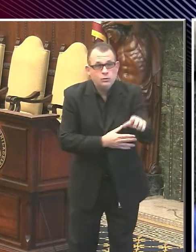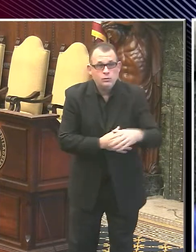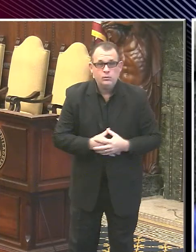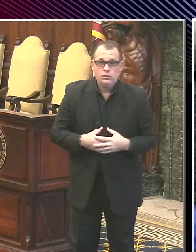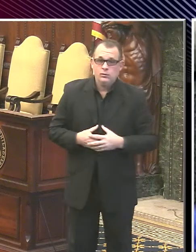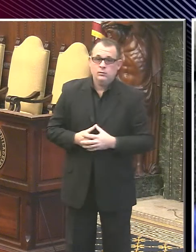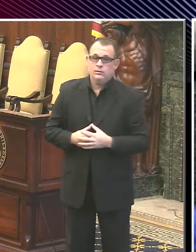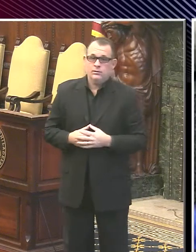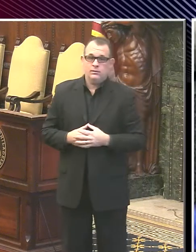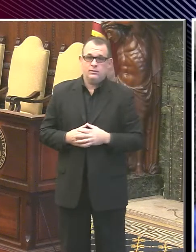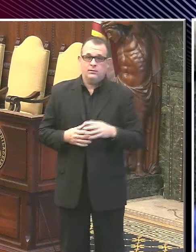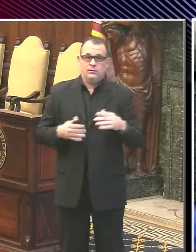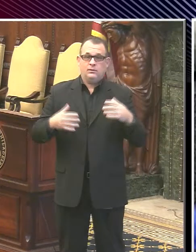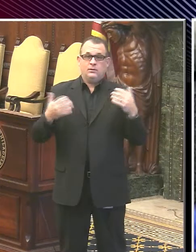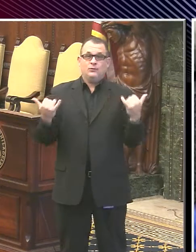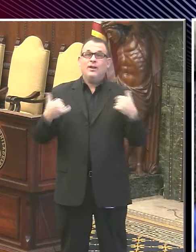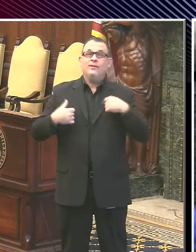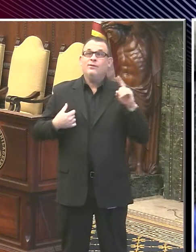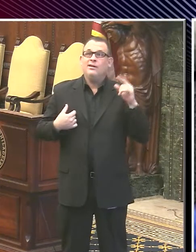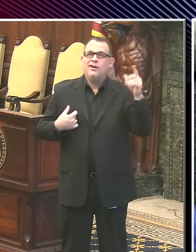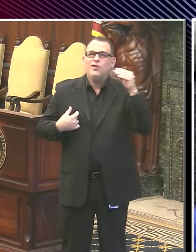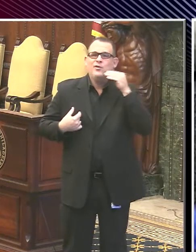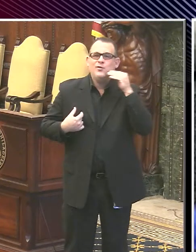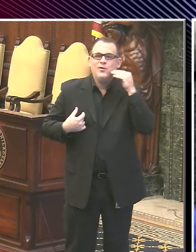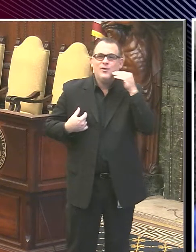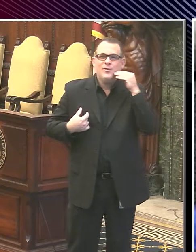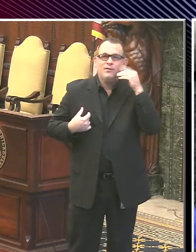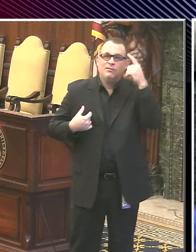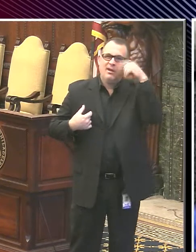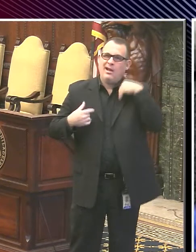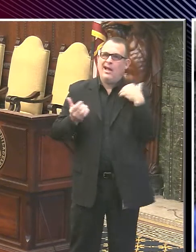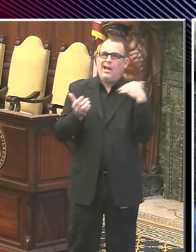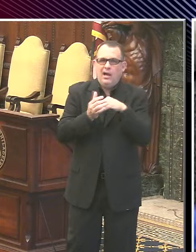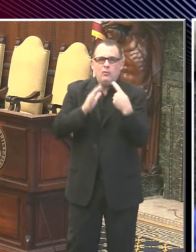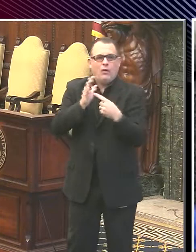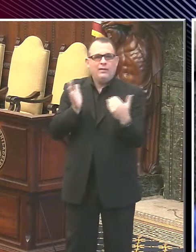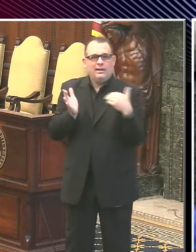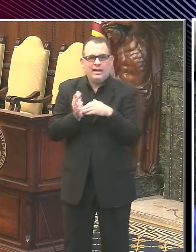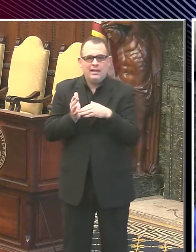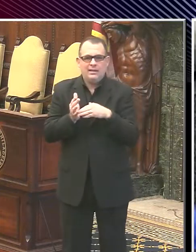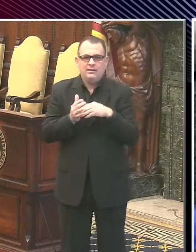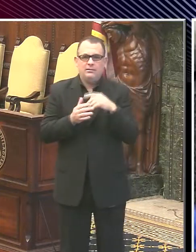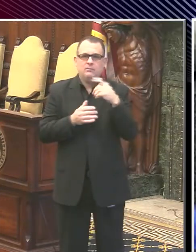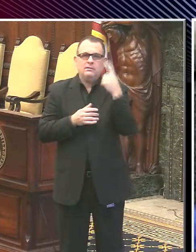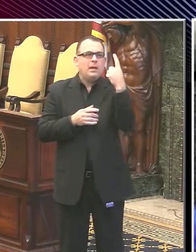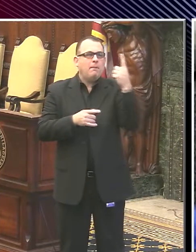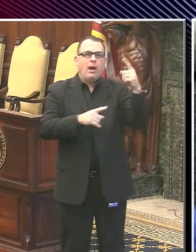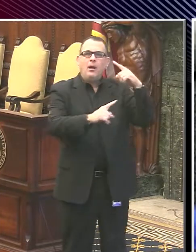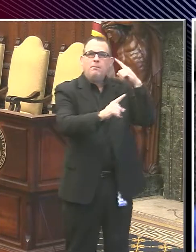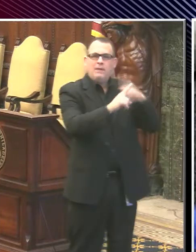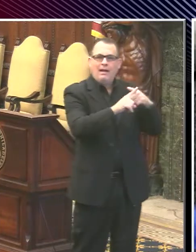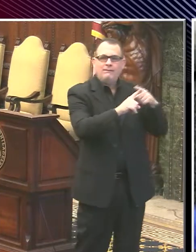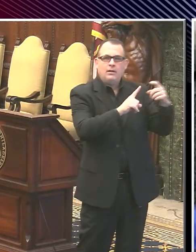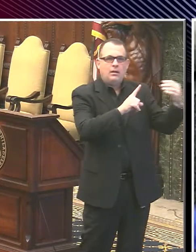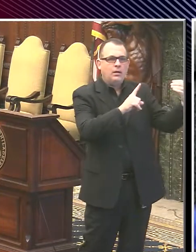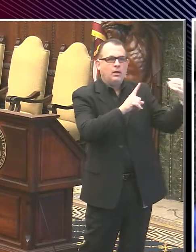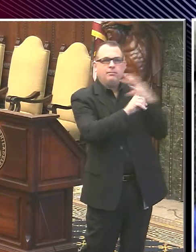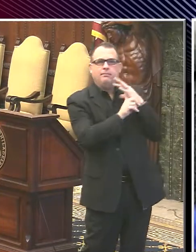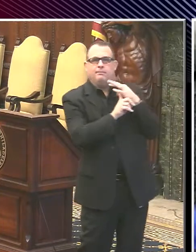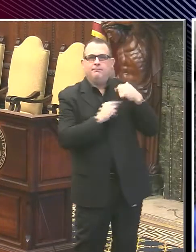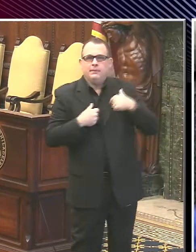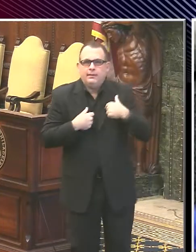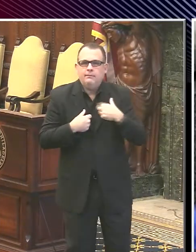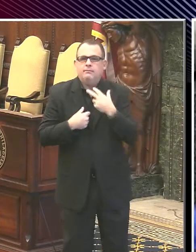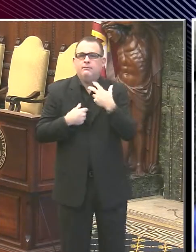from home because I'm again in quarantine after being exposed to someone who tested positive for COVID-19. You may recall I